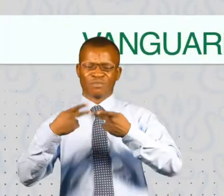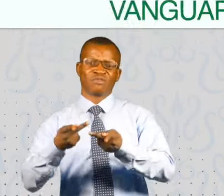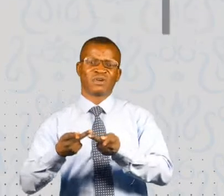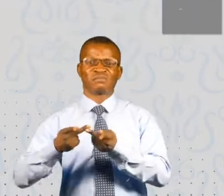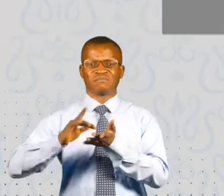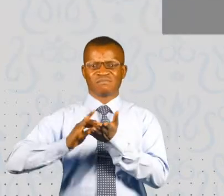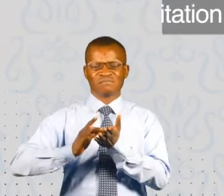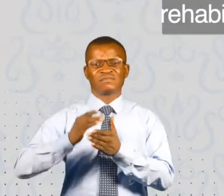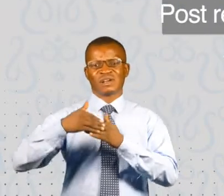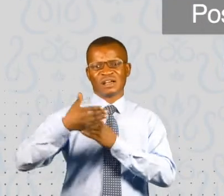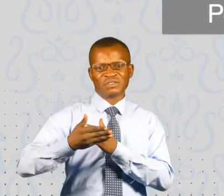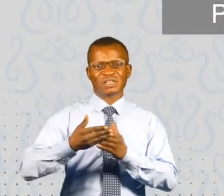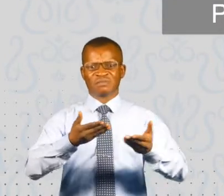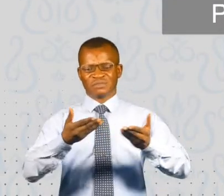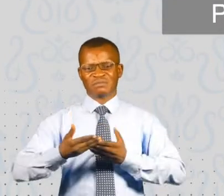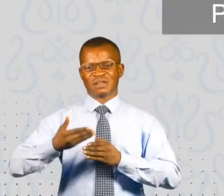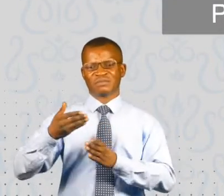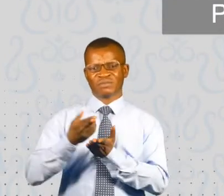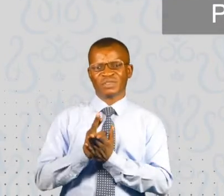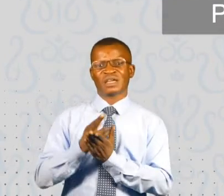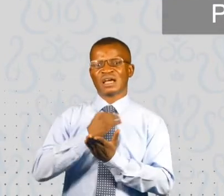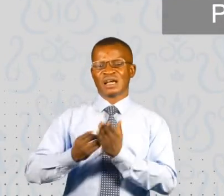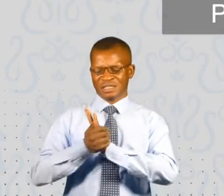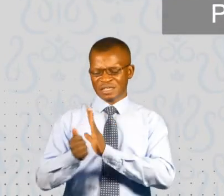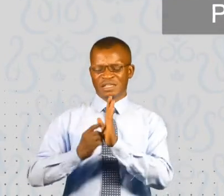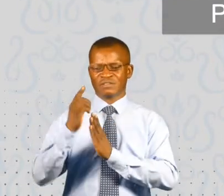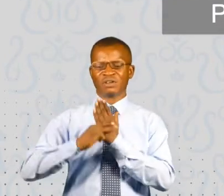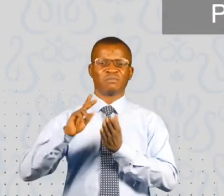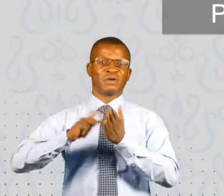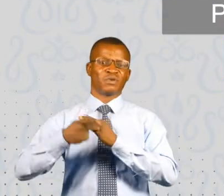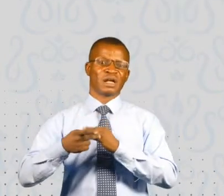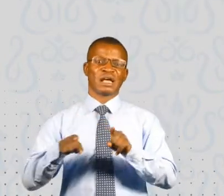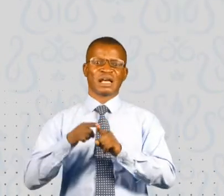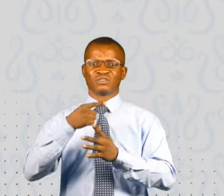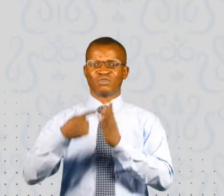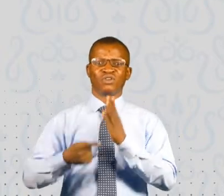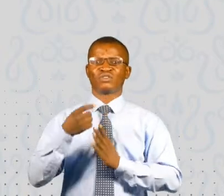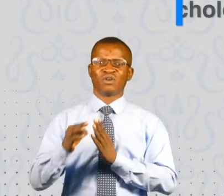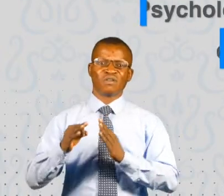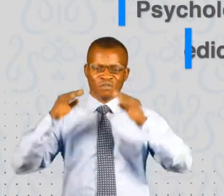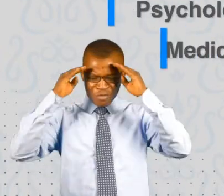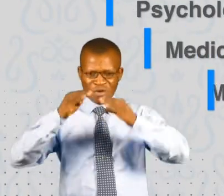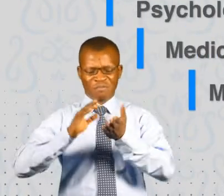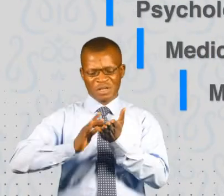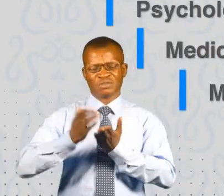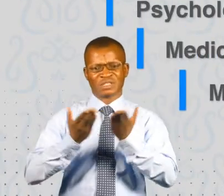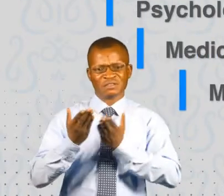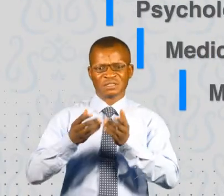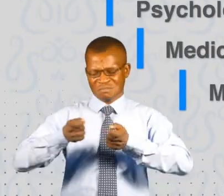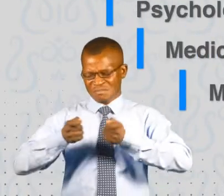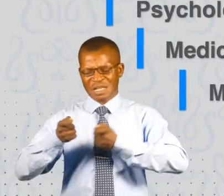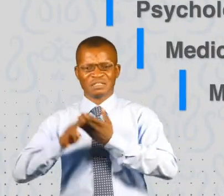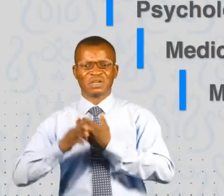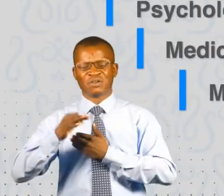that provides post-rehabilitation, integration, and skill development programs, as well as psychological, medical